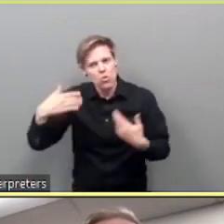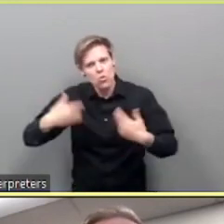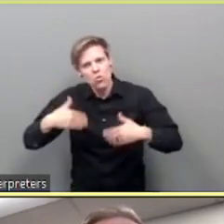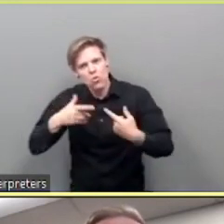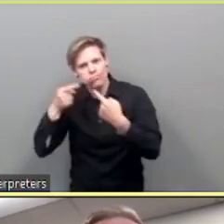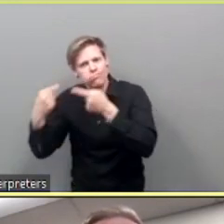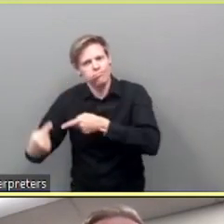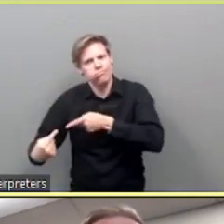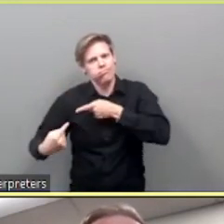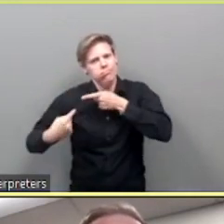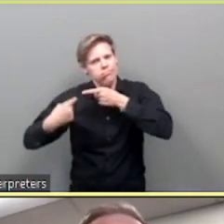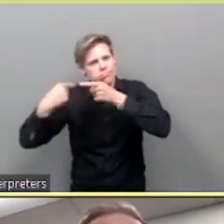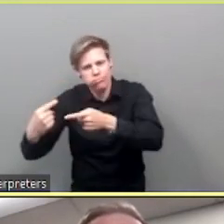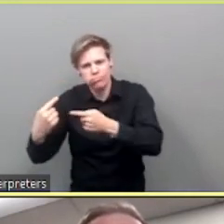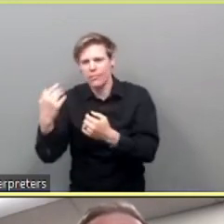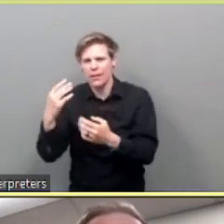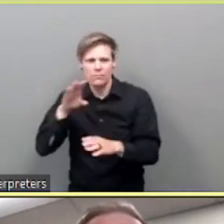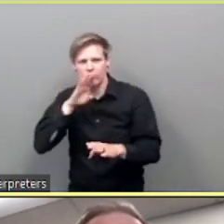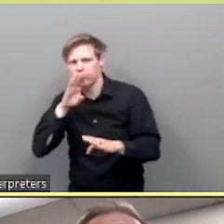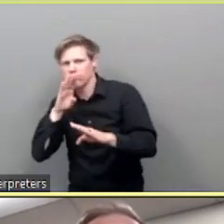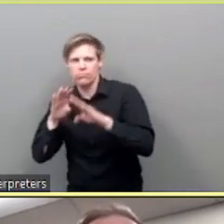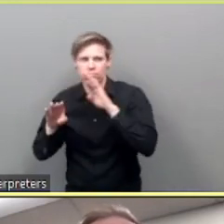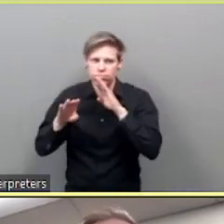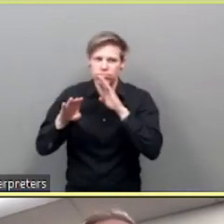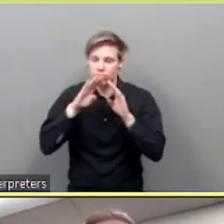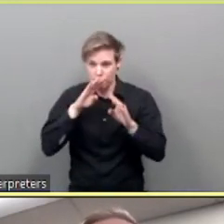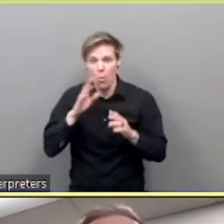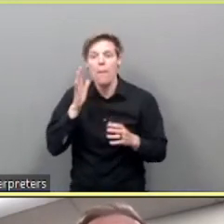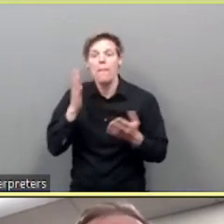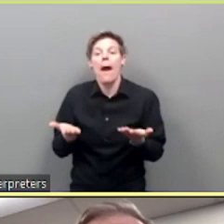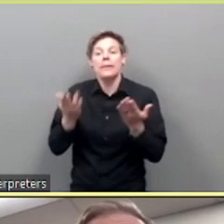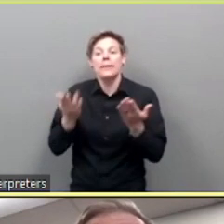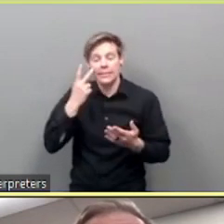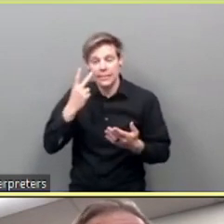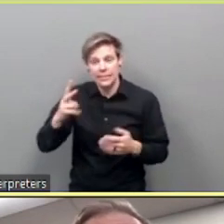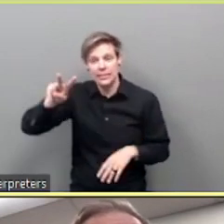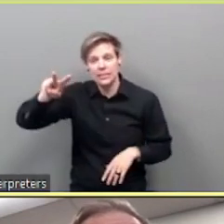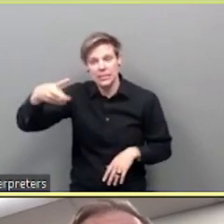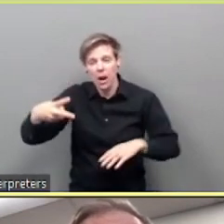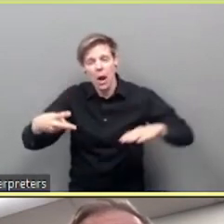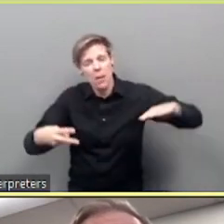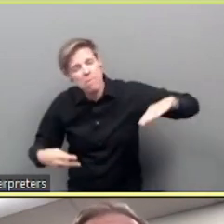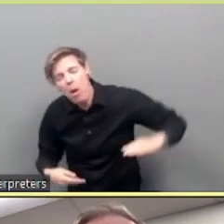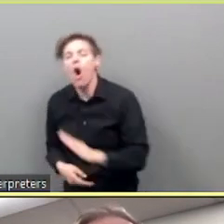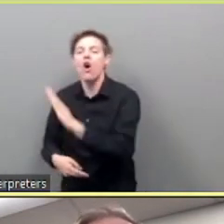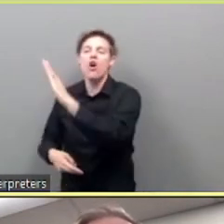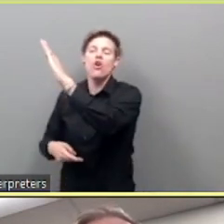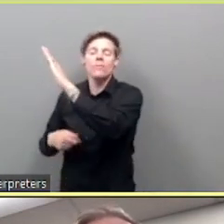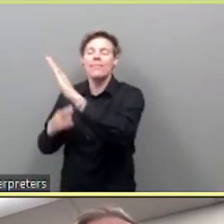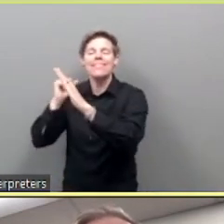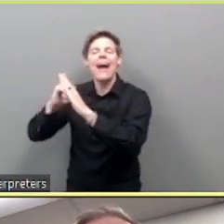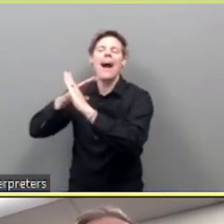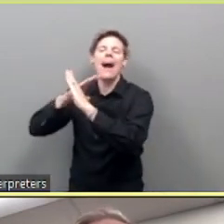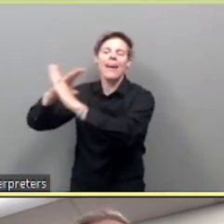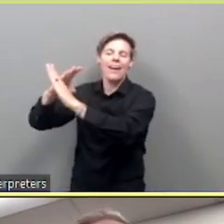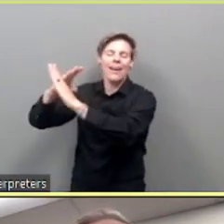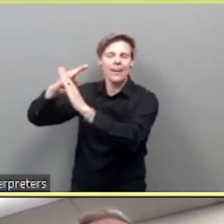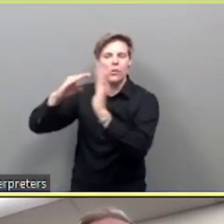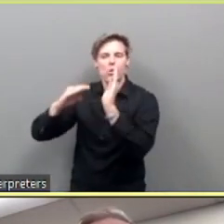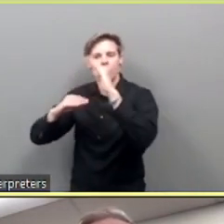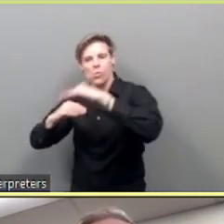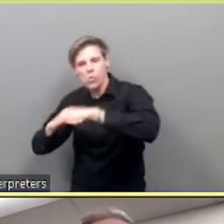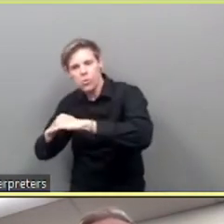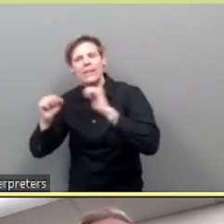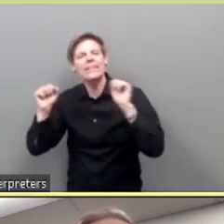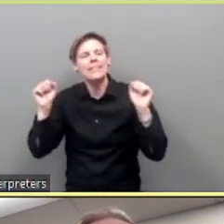this second sort of scourge, if you will, of preventable illness. The first was not, the second is. So I really